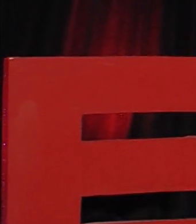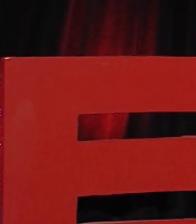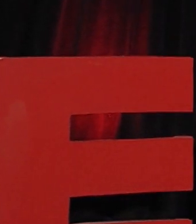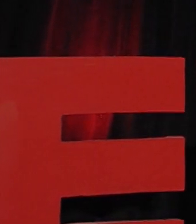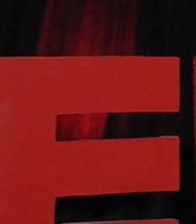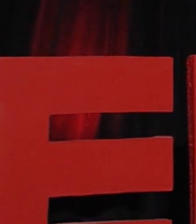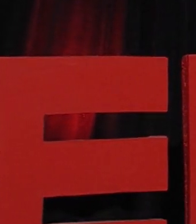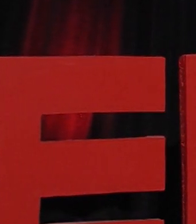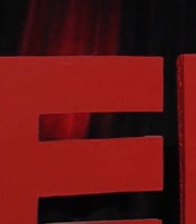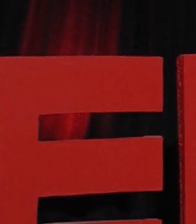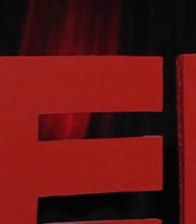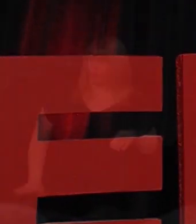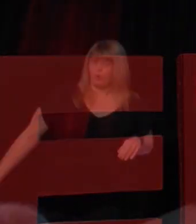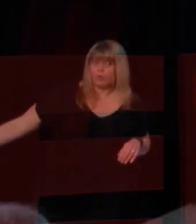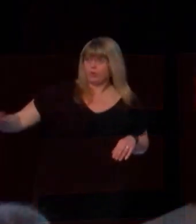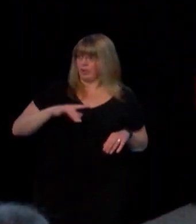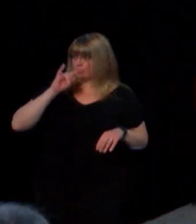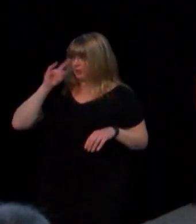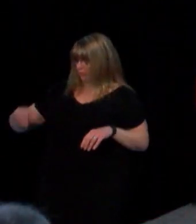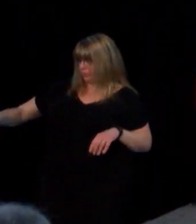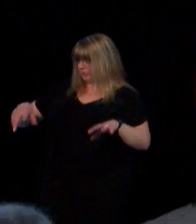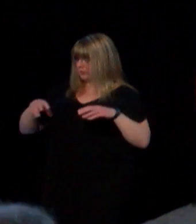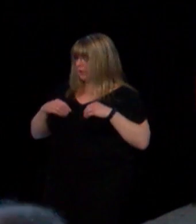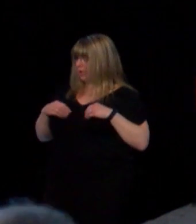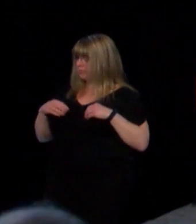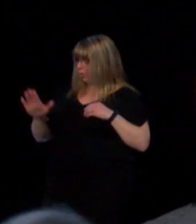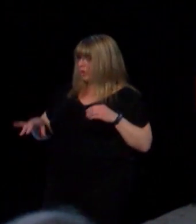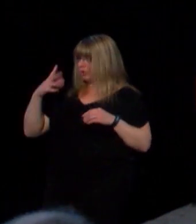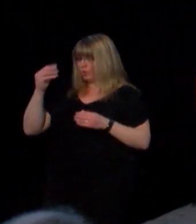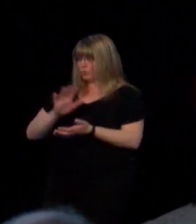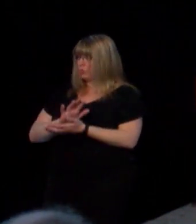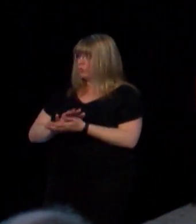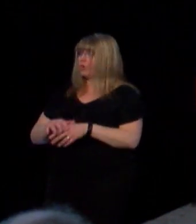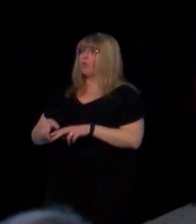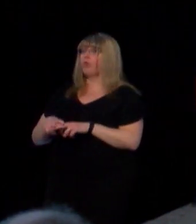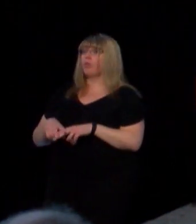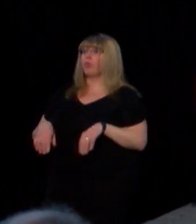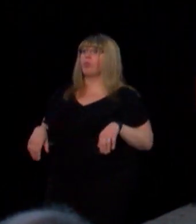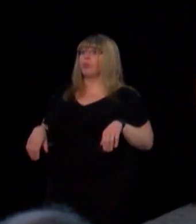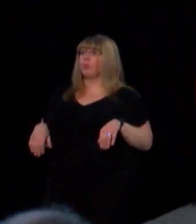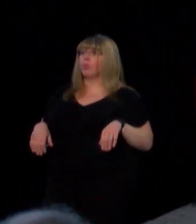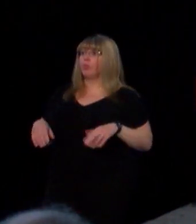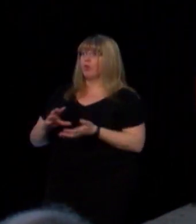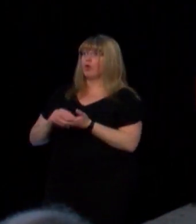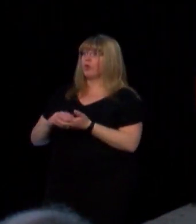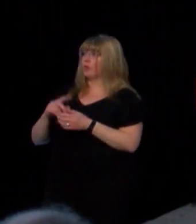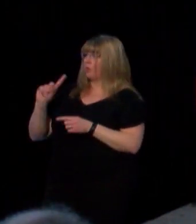Would you allow a child to sit in a classroom for 6 hours a day and only be taught 13 minutes?